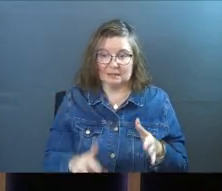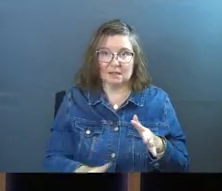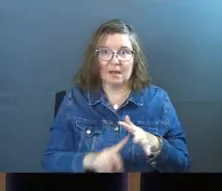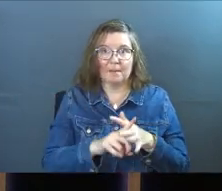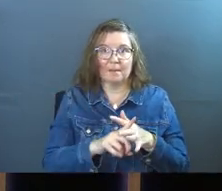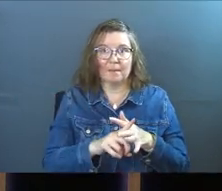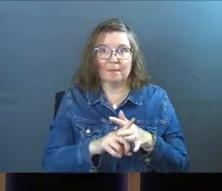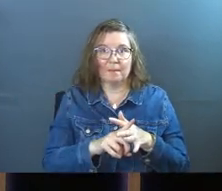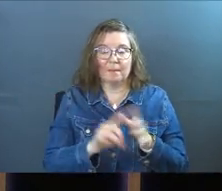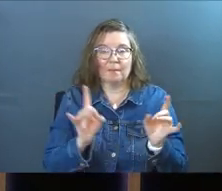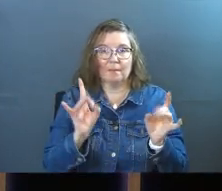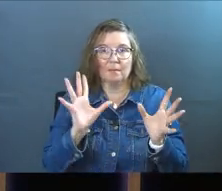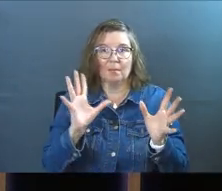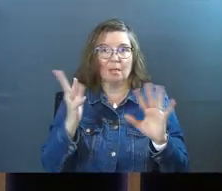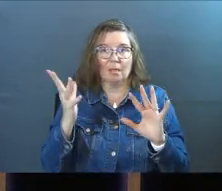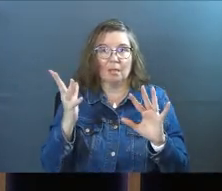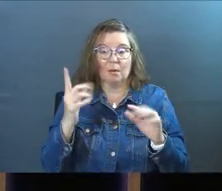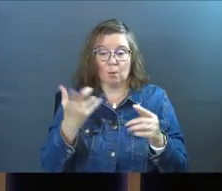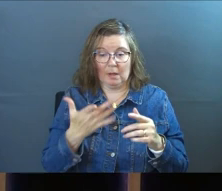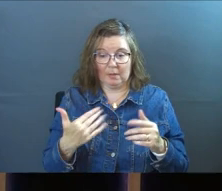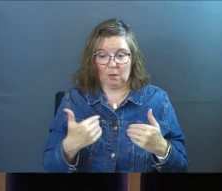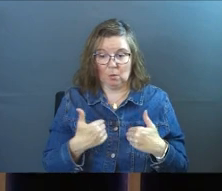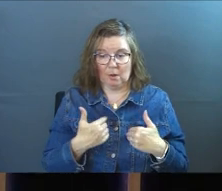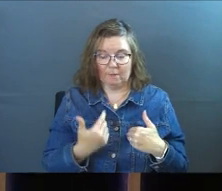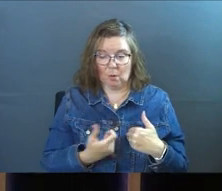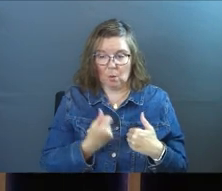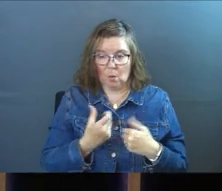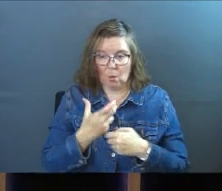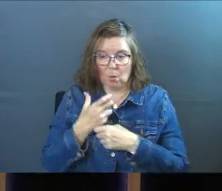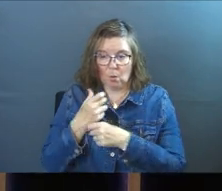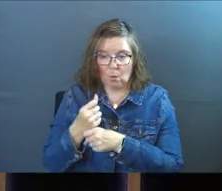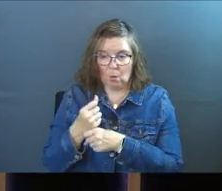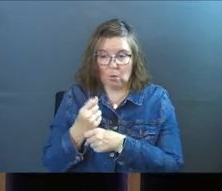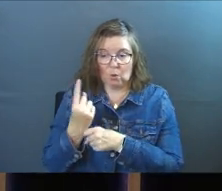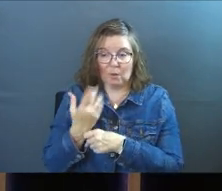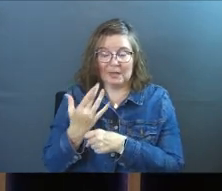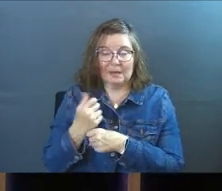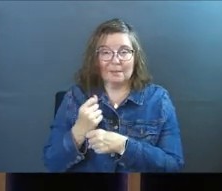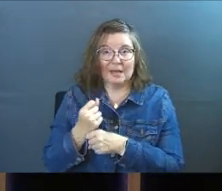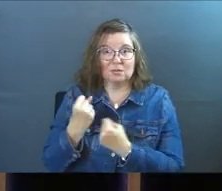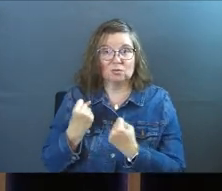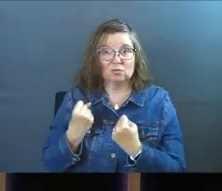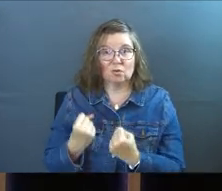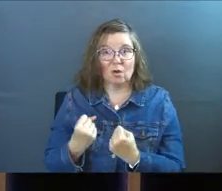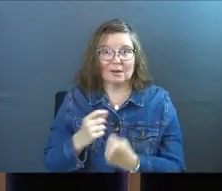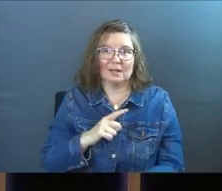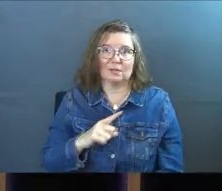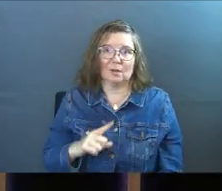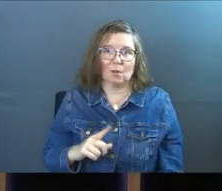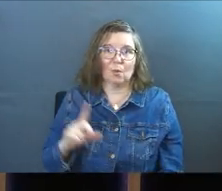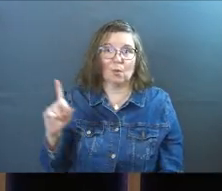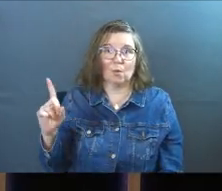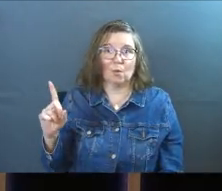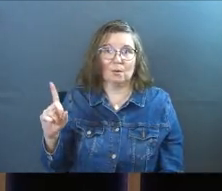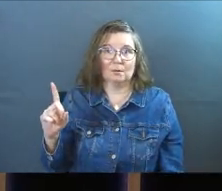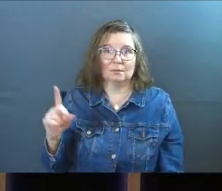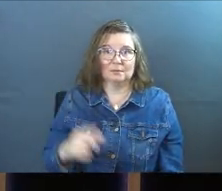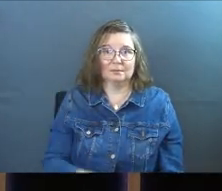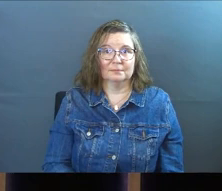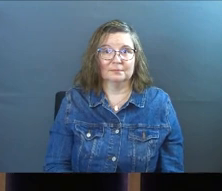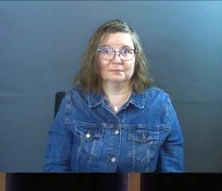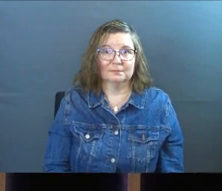came. And the only thing that you have to hold on to, the only thing that makes you strong is the Lord in moments like